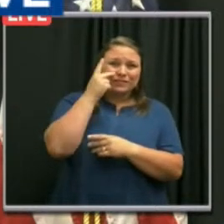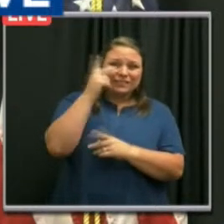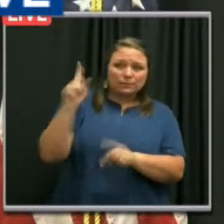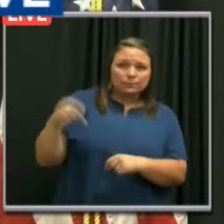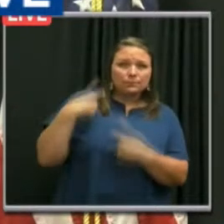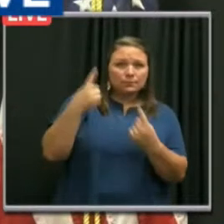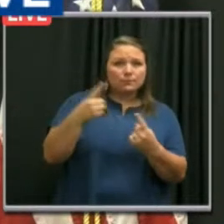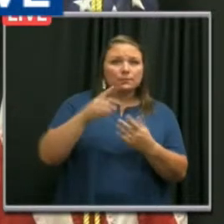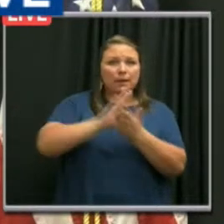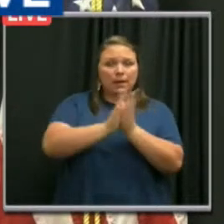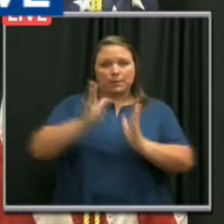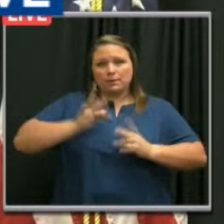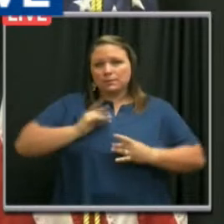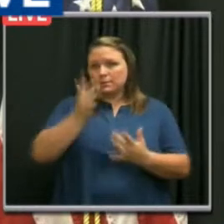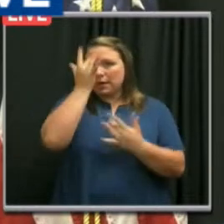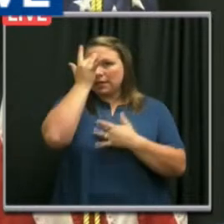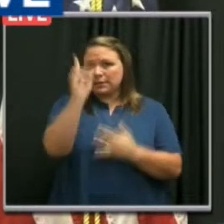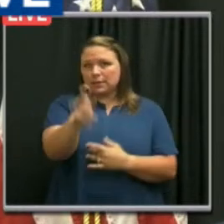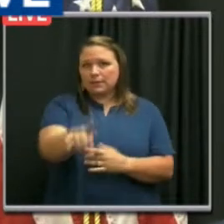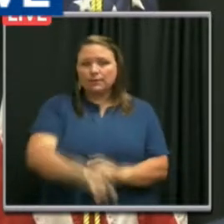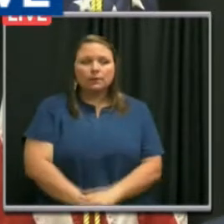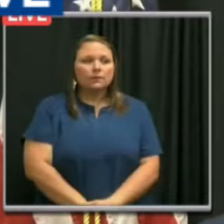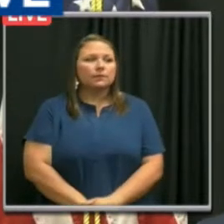testing positive?